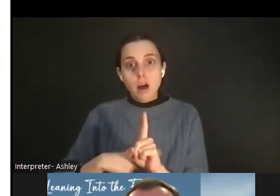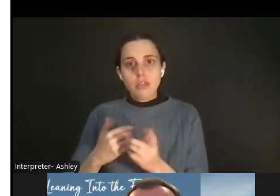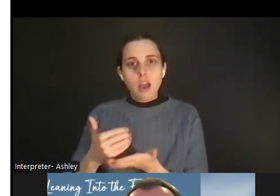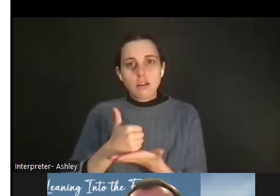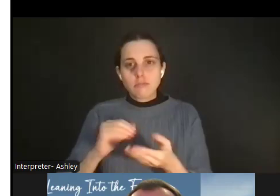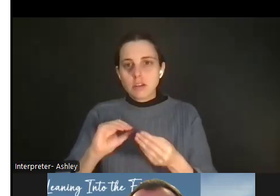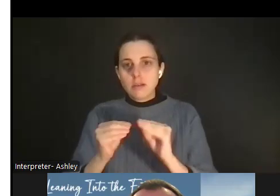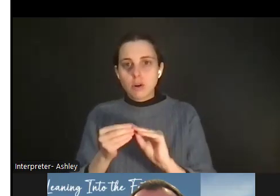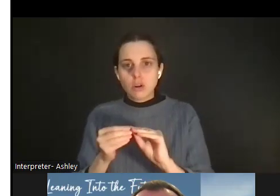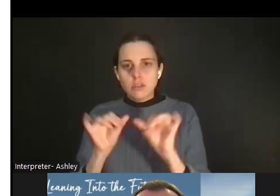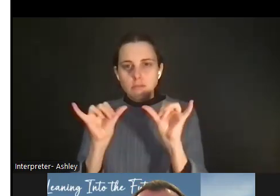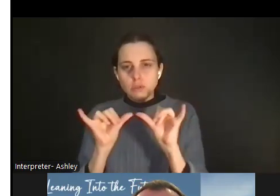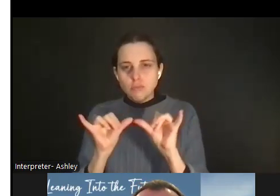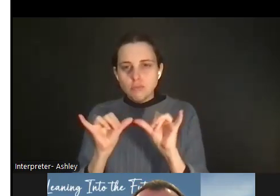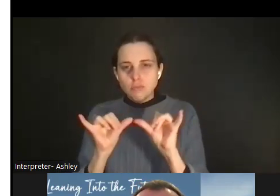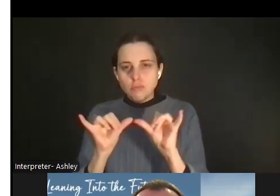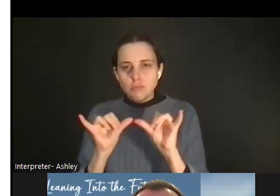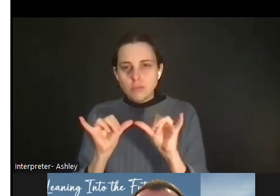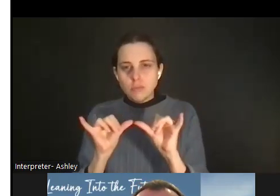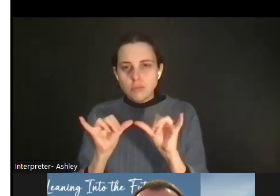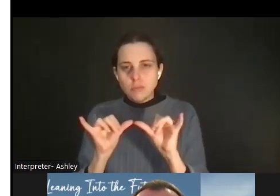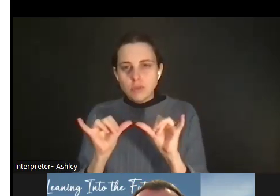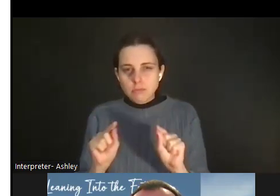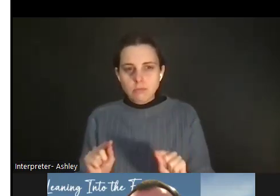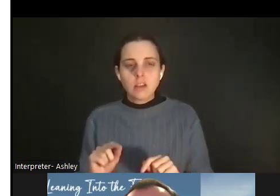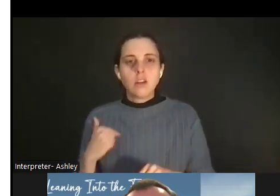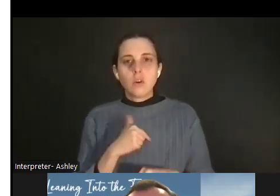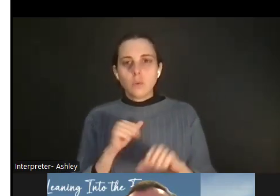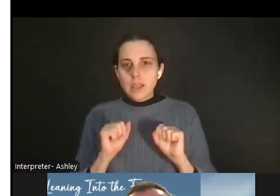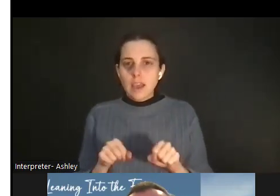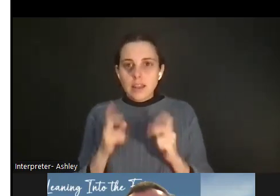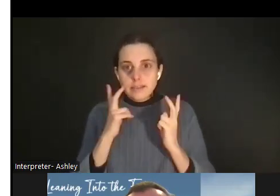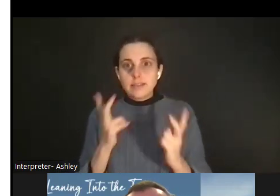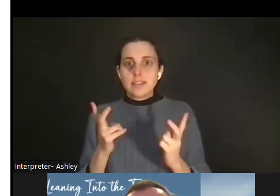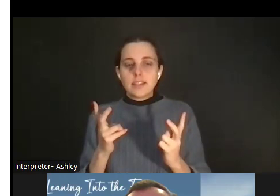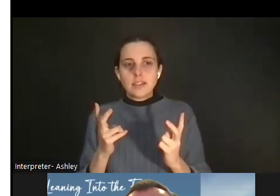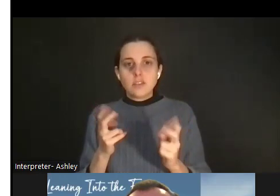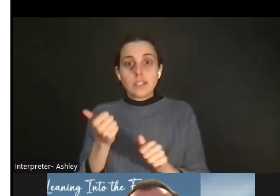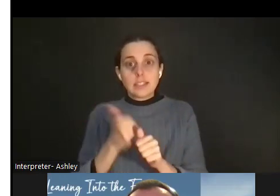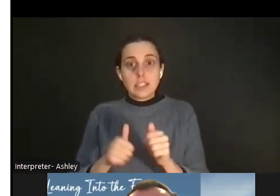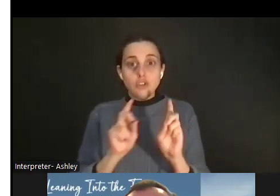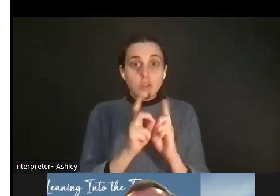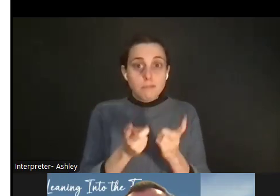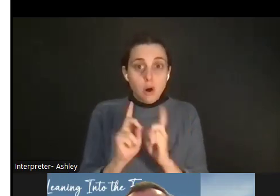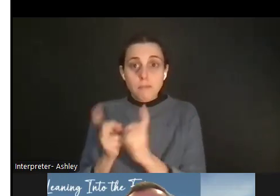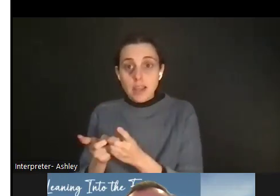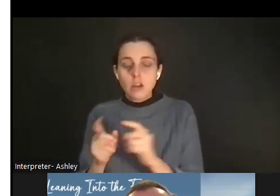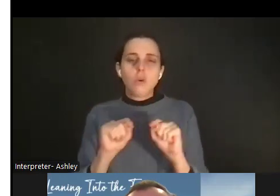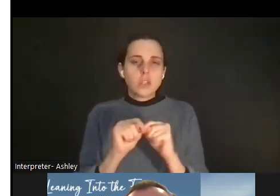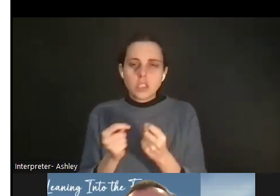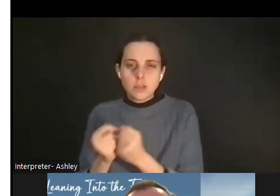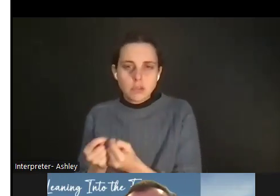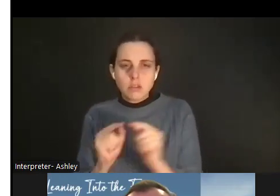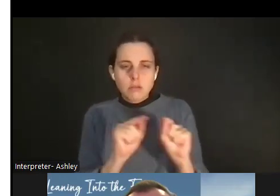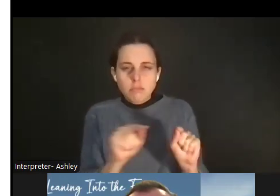even in a remote environment with remote staff. We can measure for each of the department or the teams how they